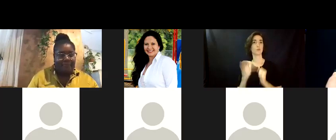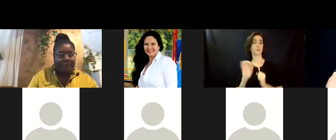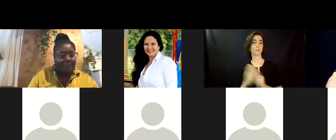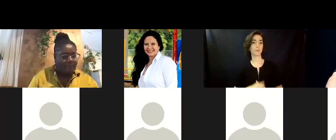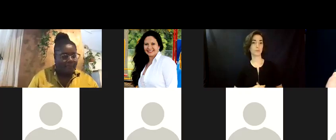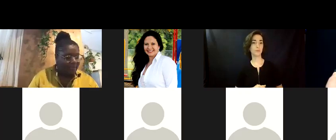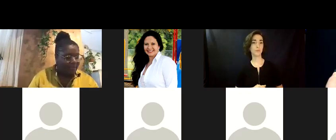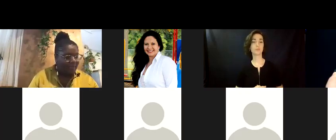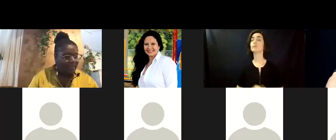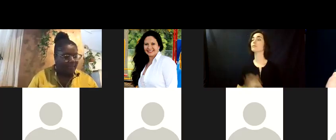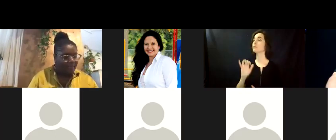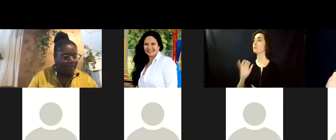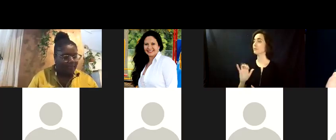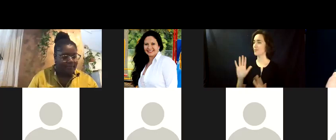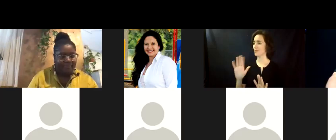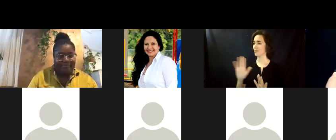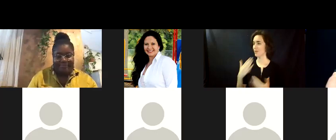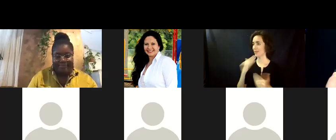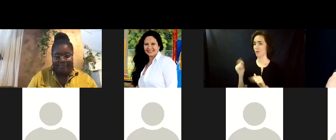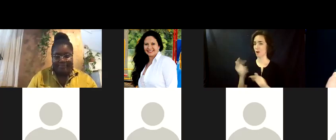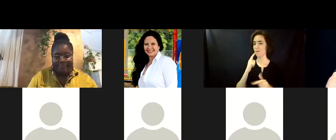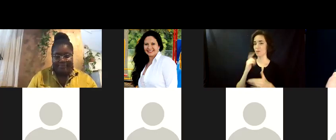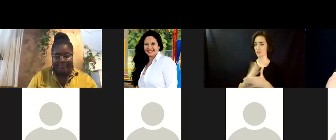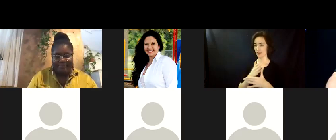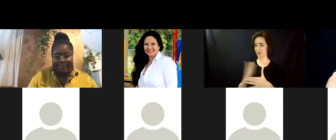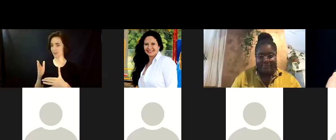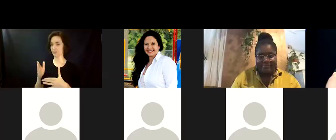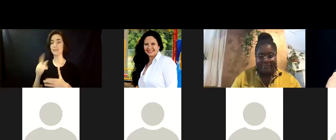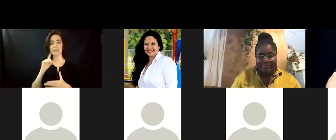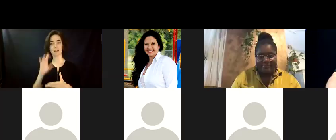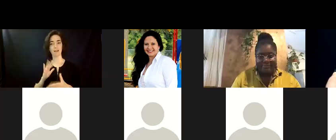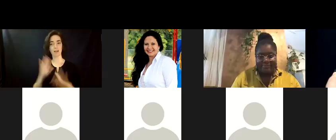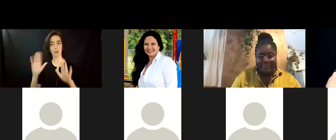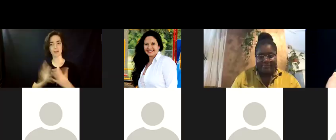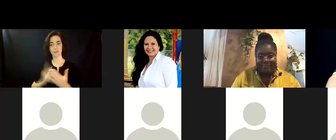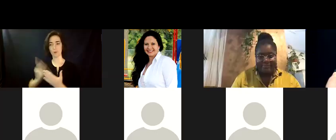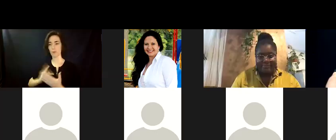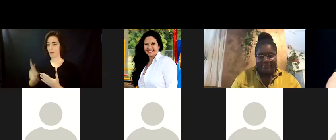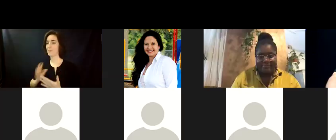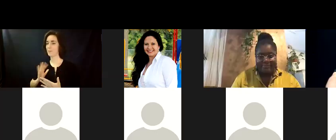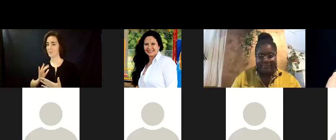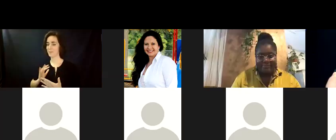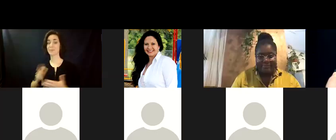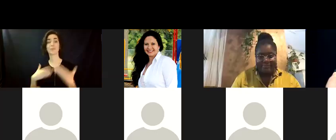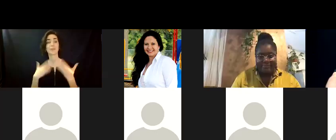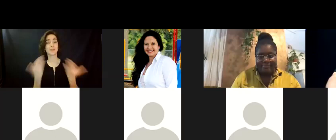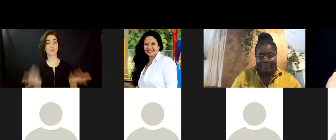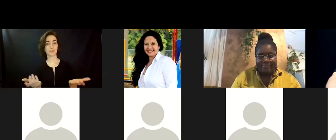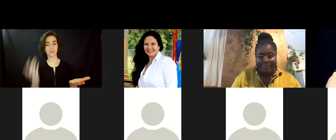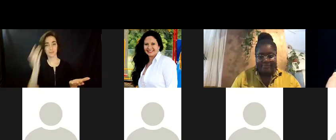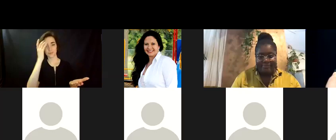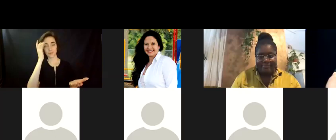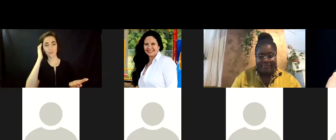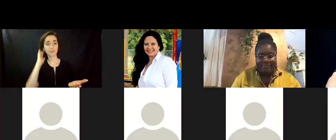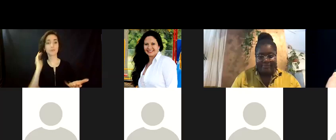Okay, wonderful. Thank you all for sharing. Those sound like some really amazing programs. So next,